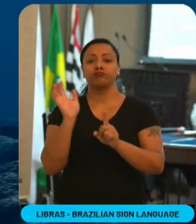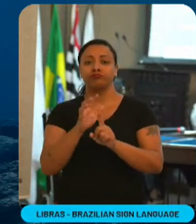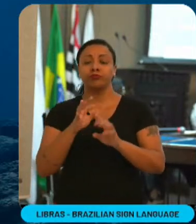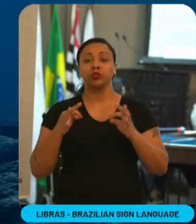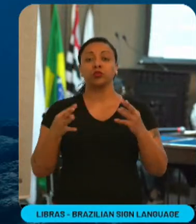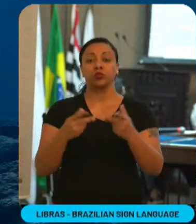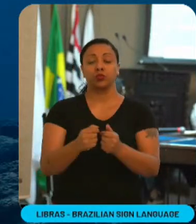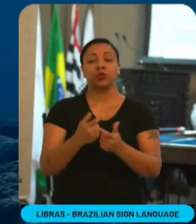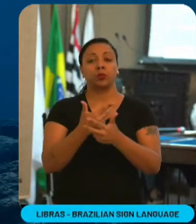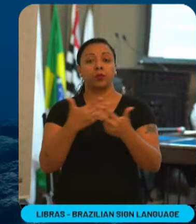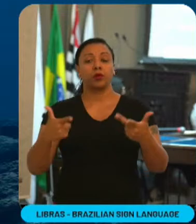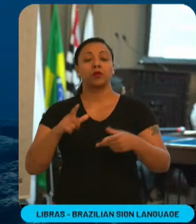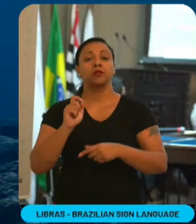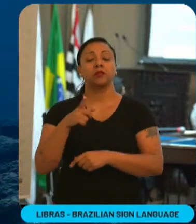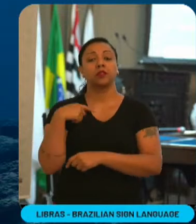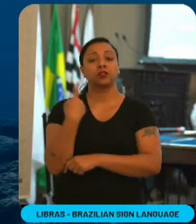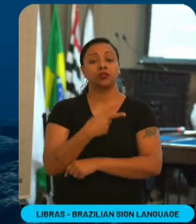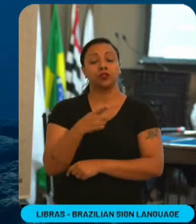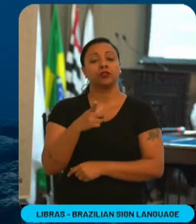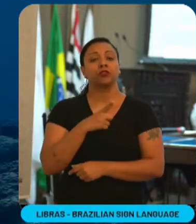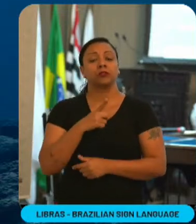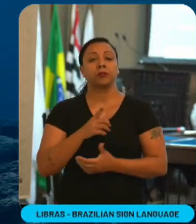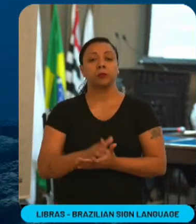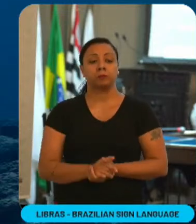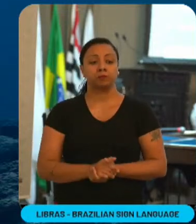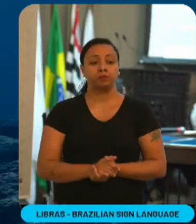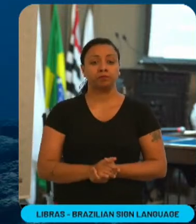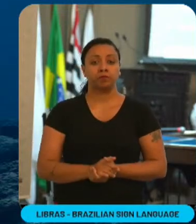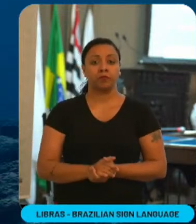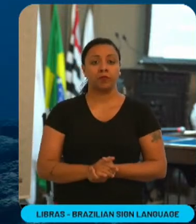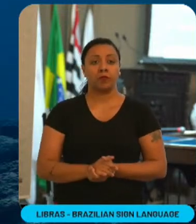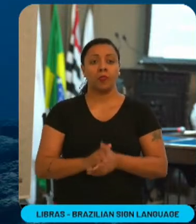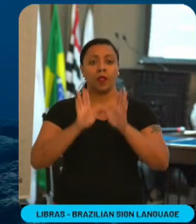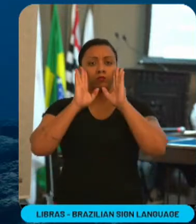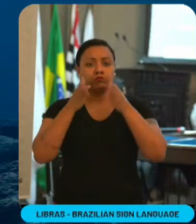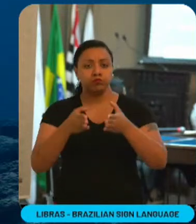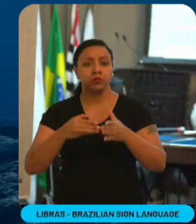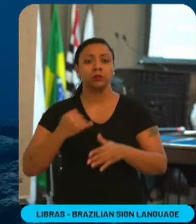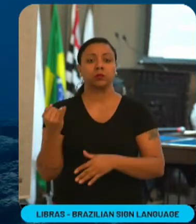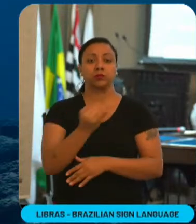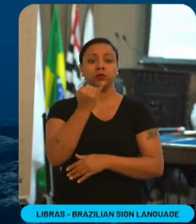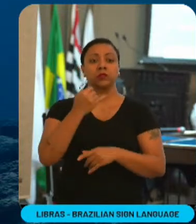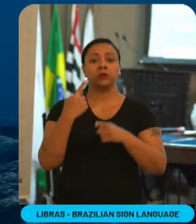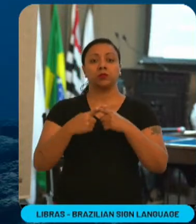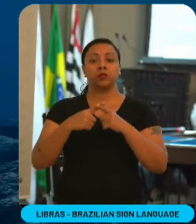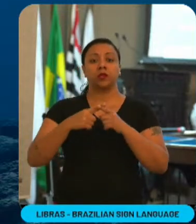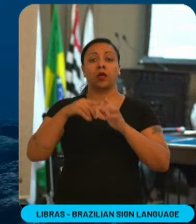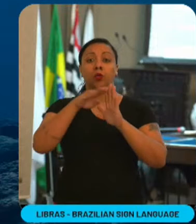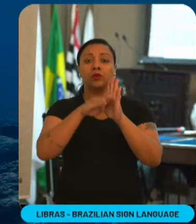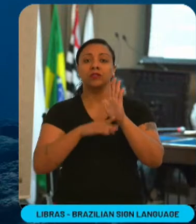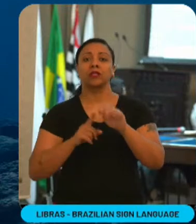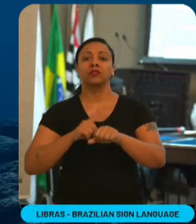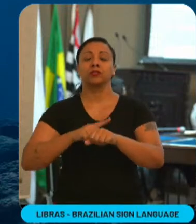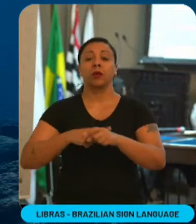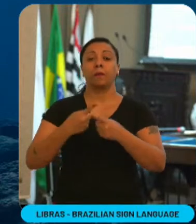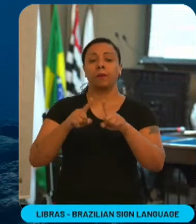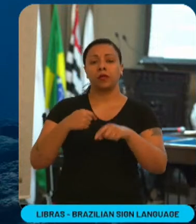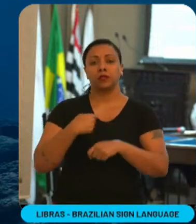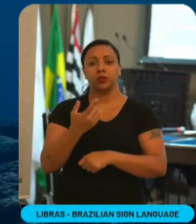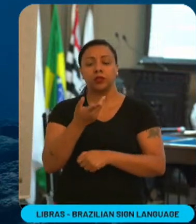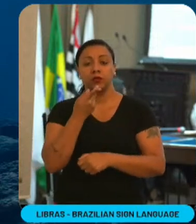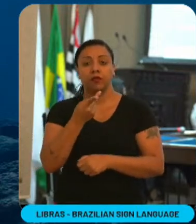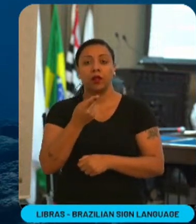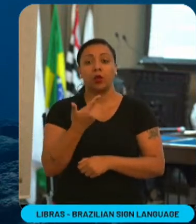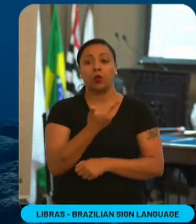that is going to impact in the price of coffee. So the stock market in New York,